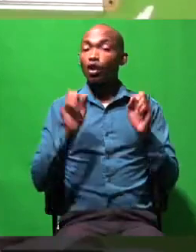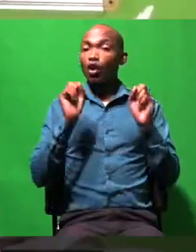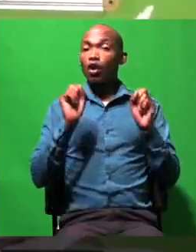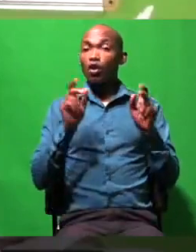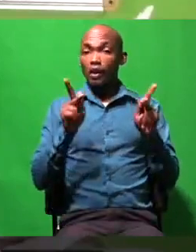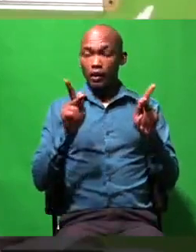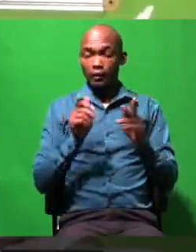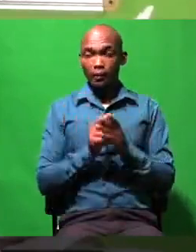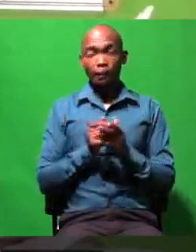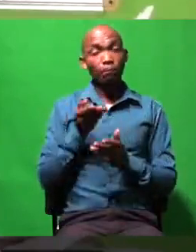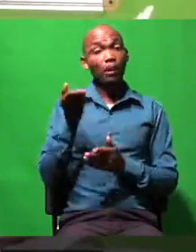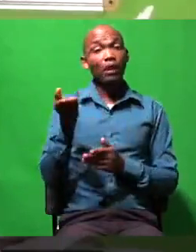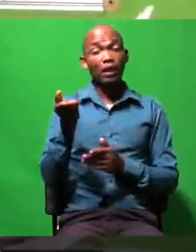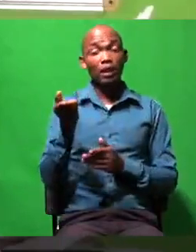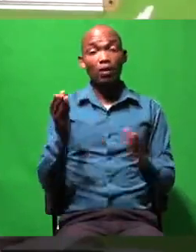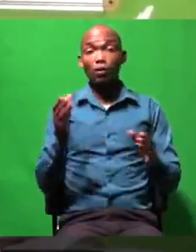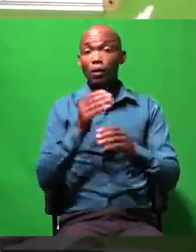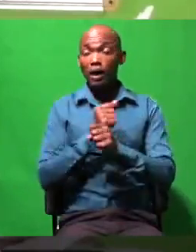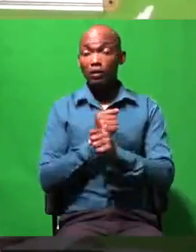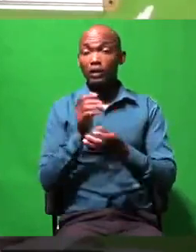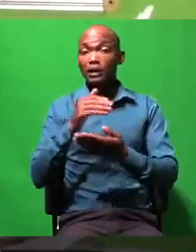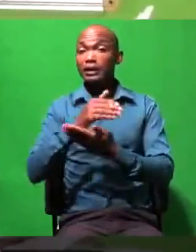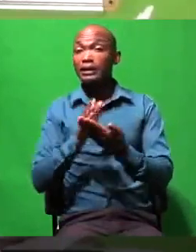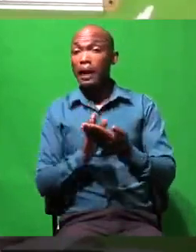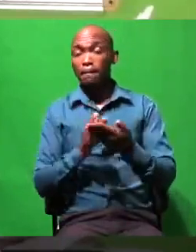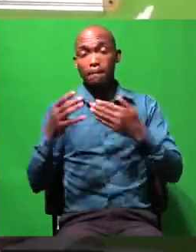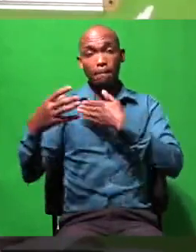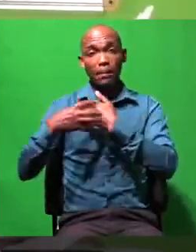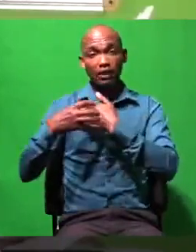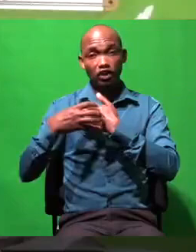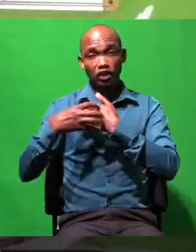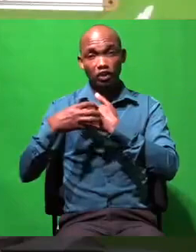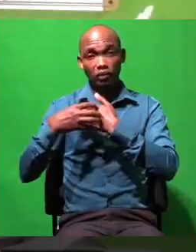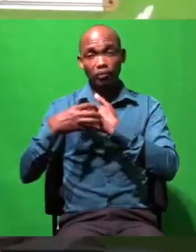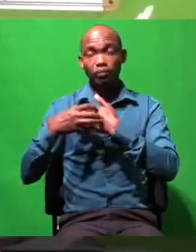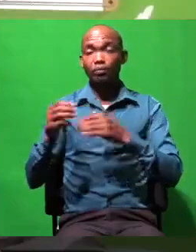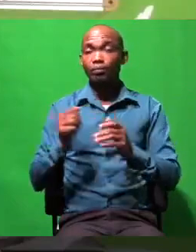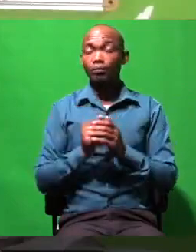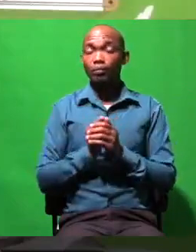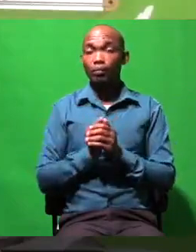Okay, here we have some pictures.